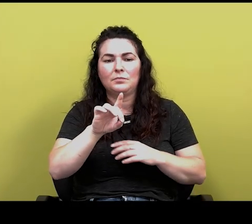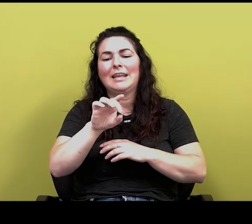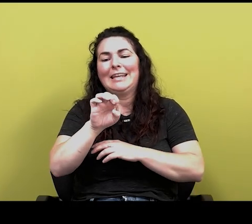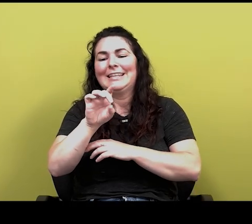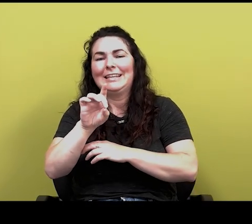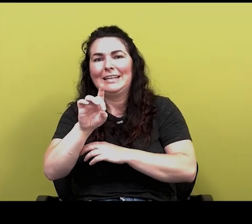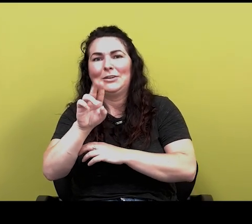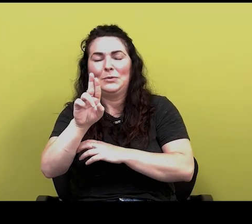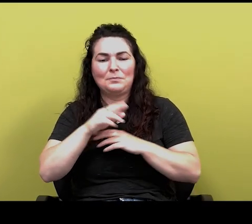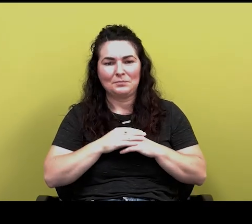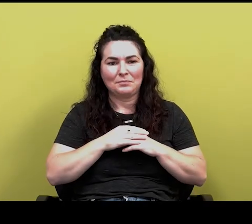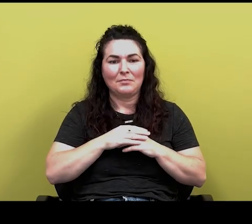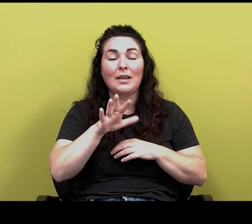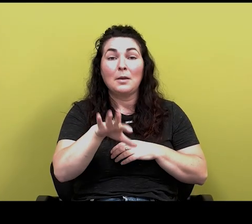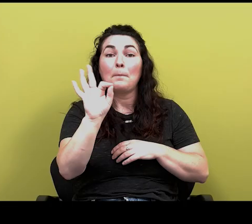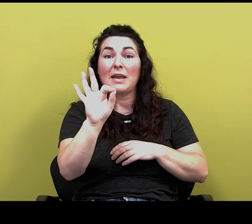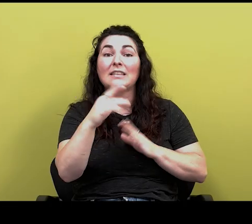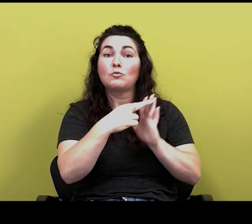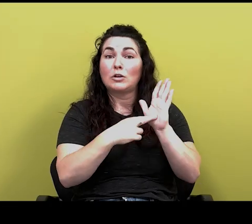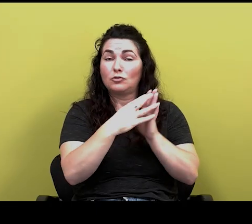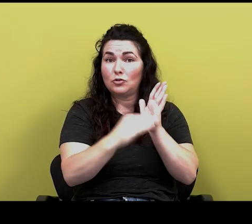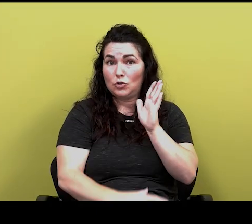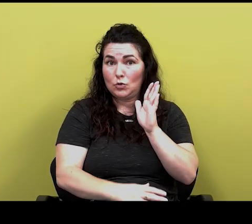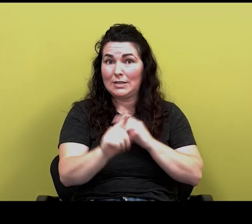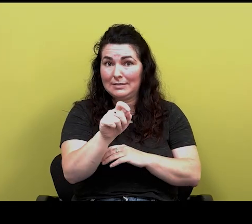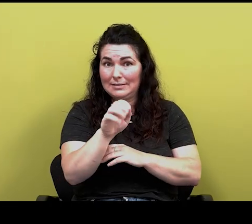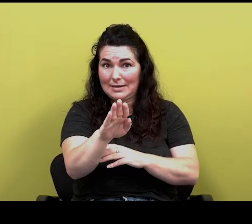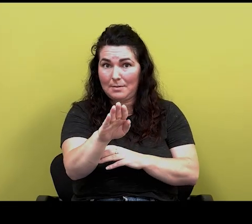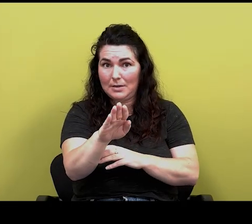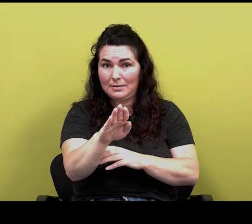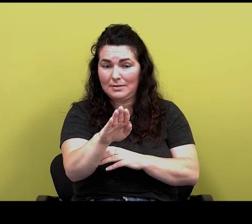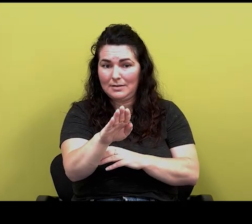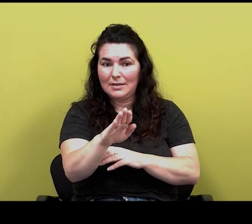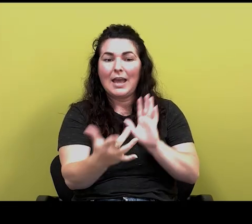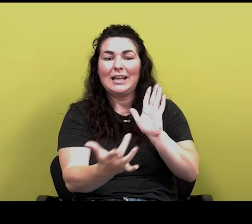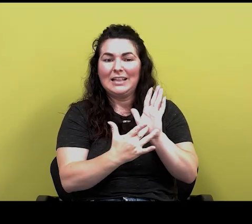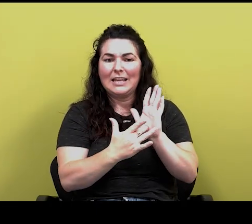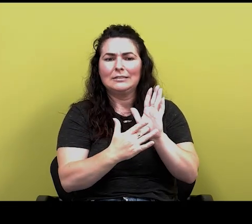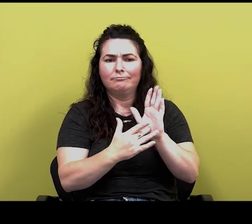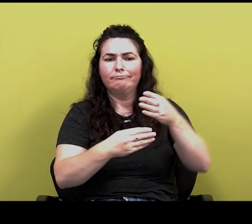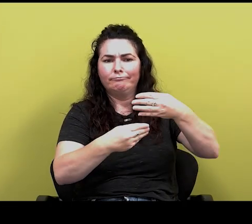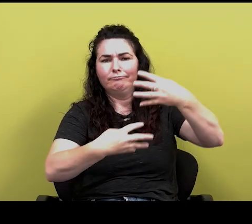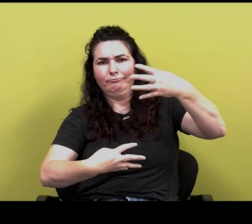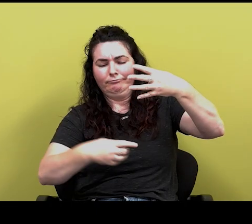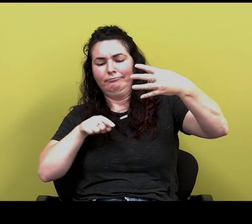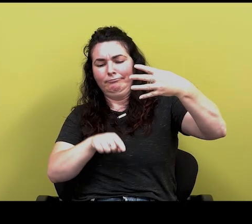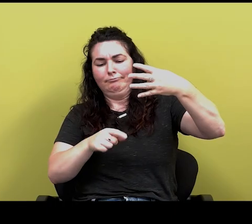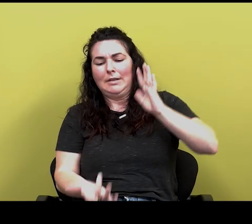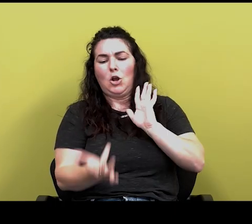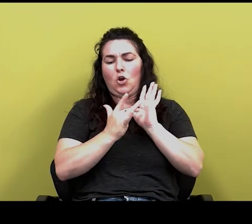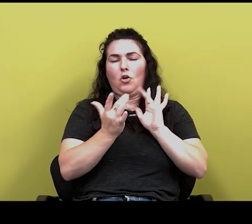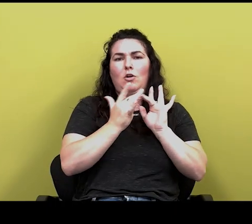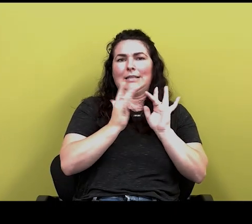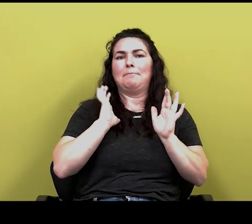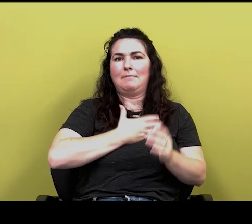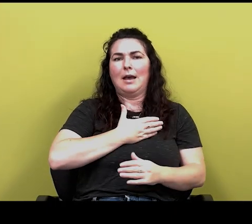slds.osu.edu, then select the Registered Students tab and select the Contact My Access Specialist subtab. On this page,